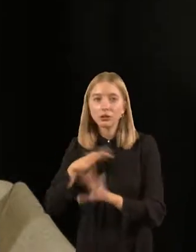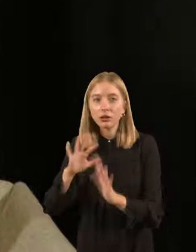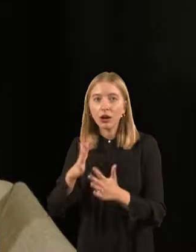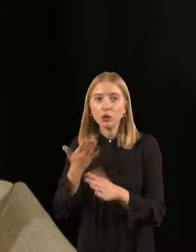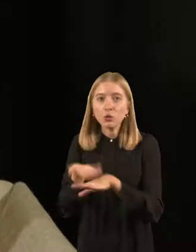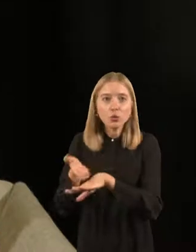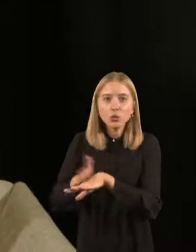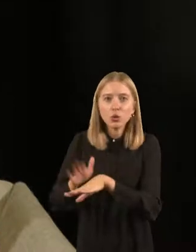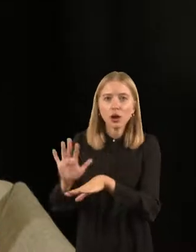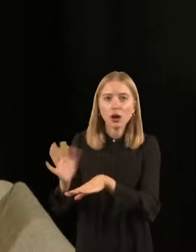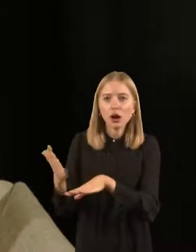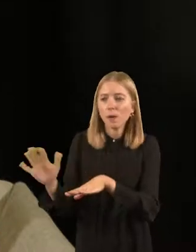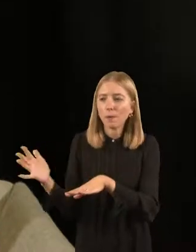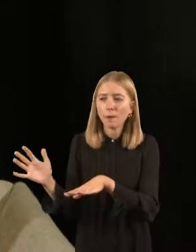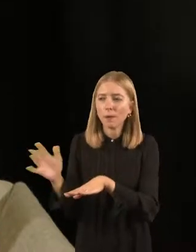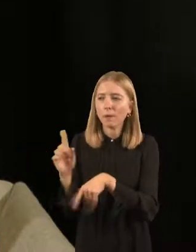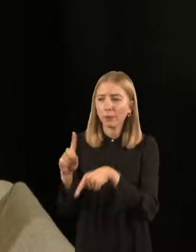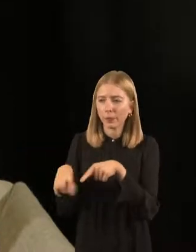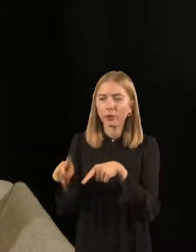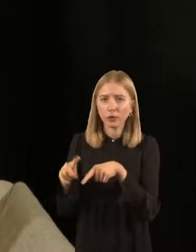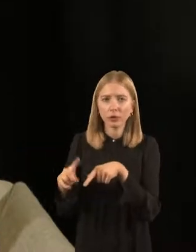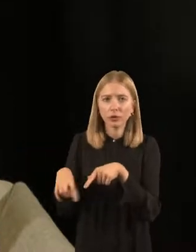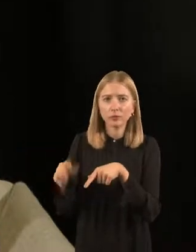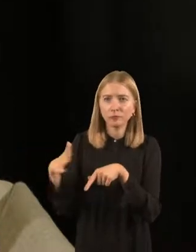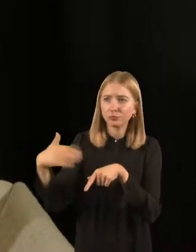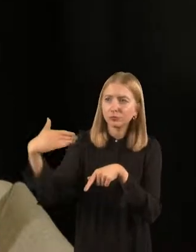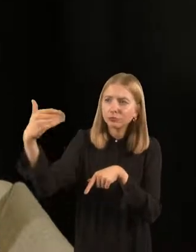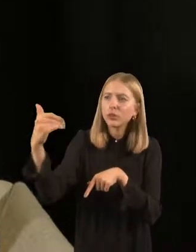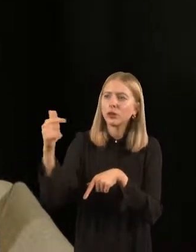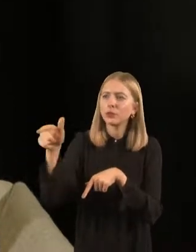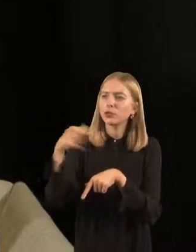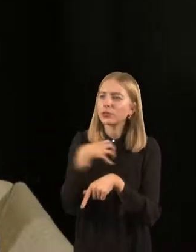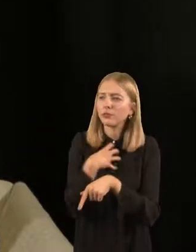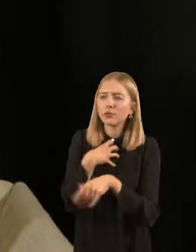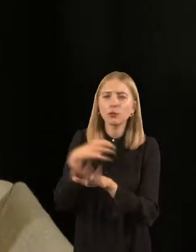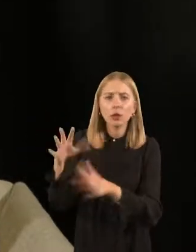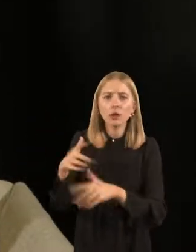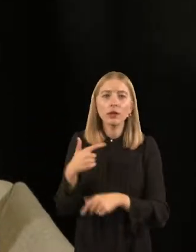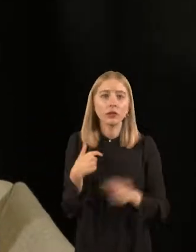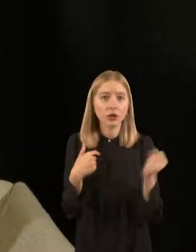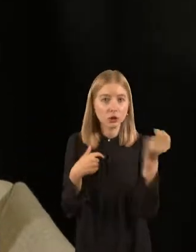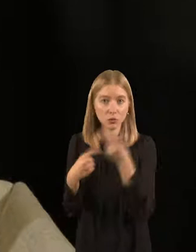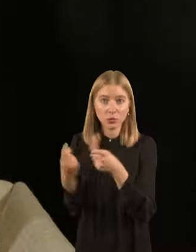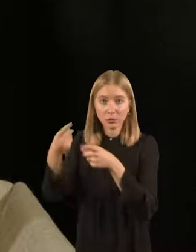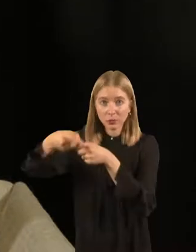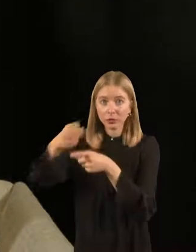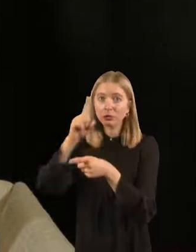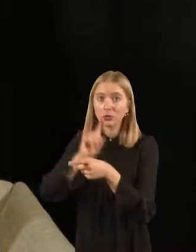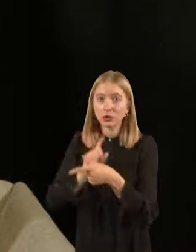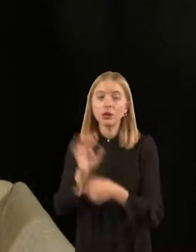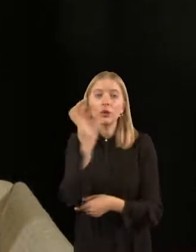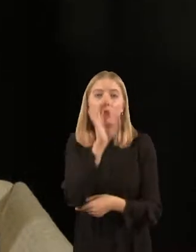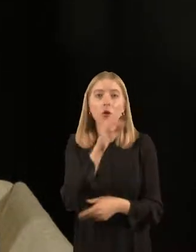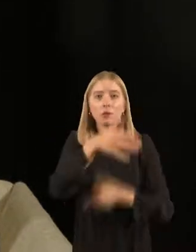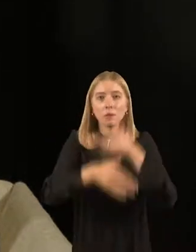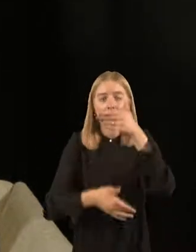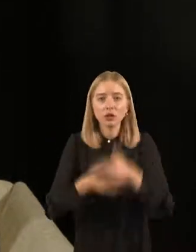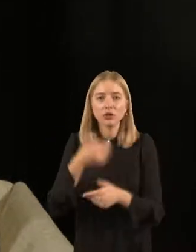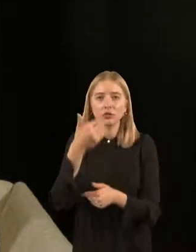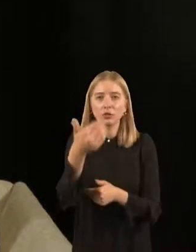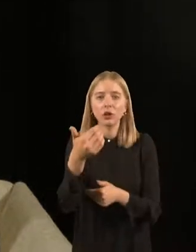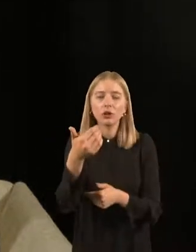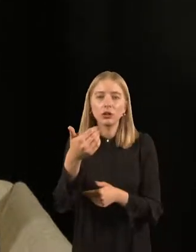So, but despite these recommendations, our Prime Minister has voiced